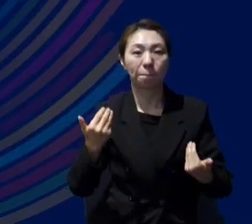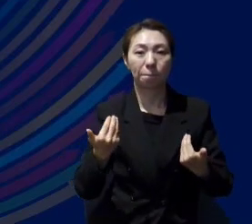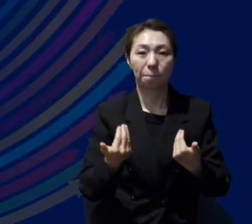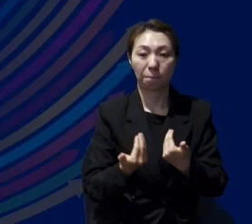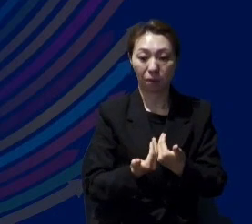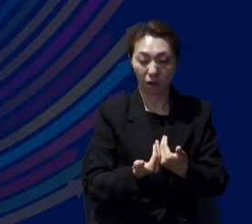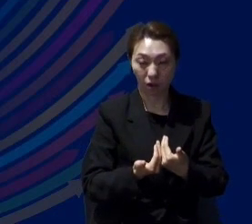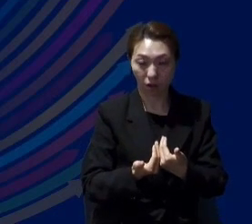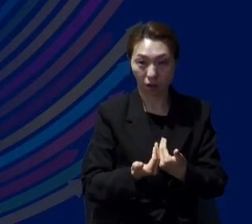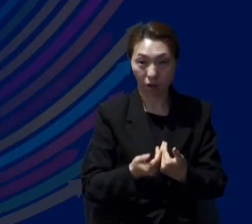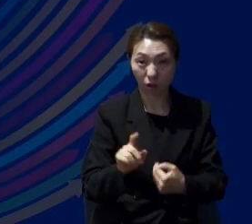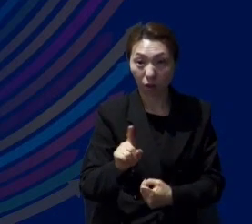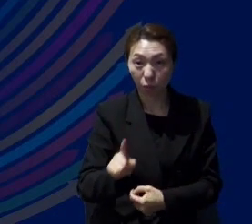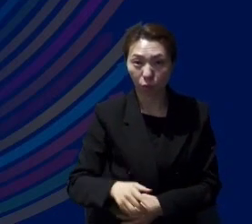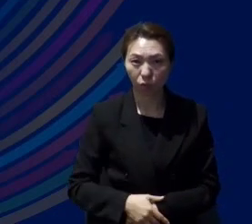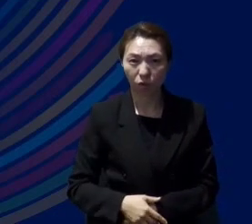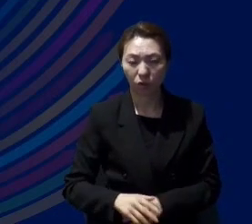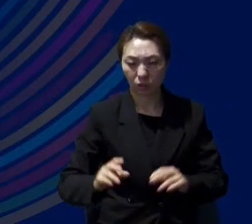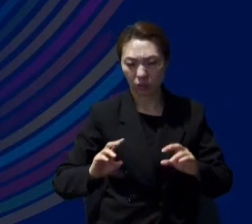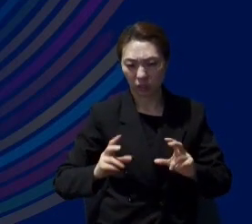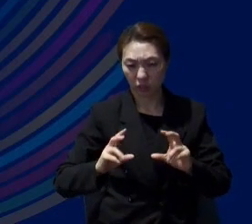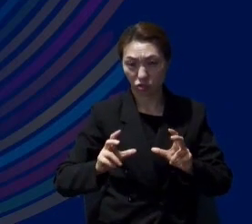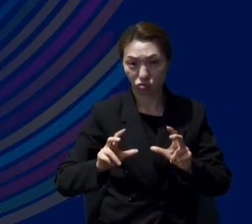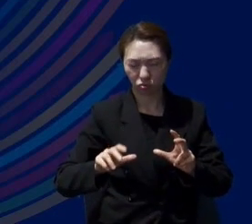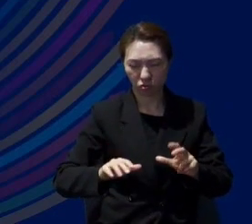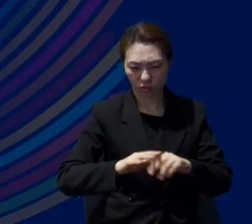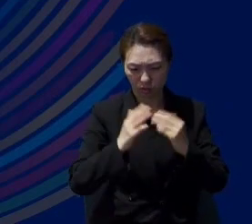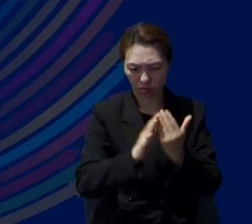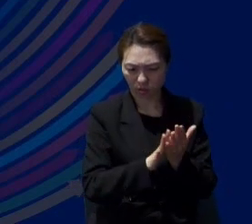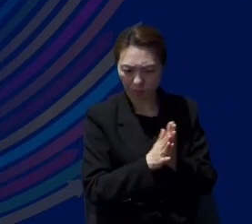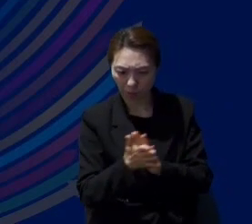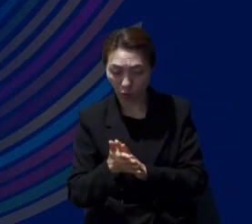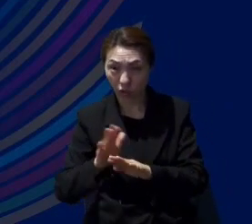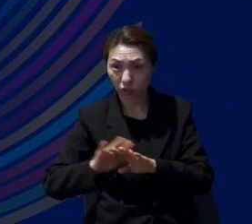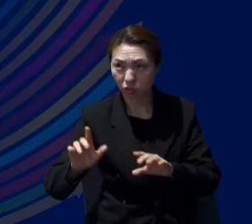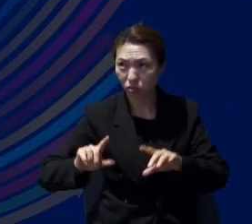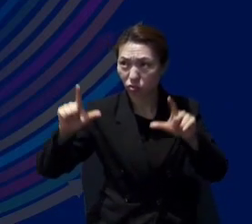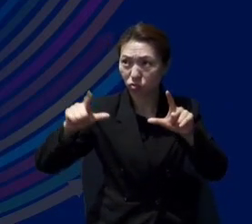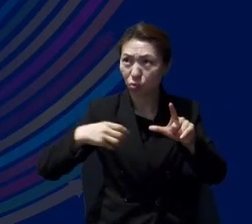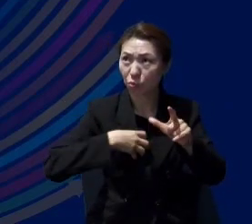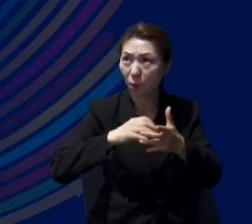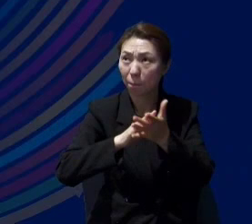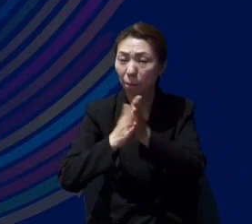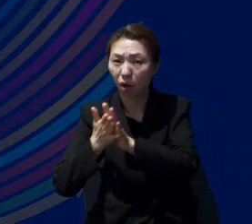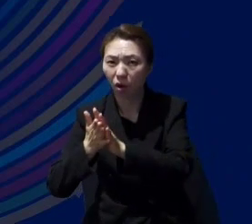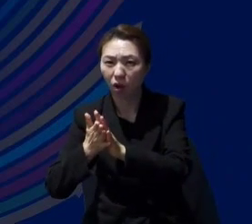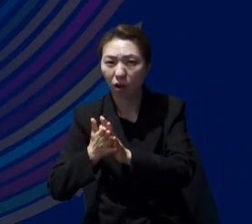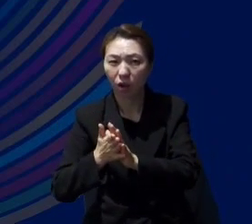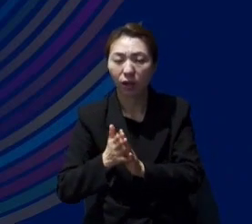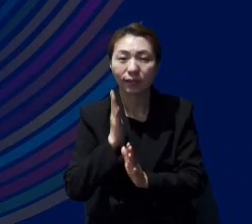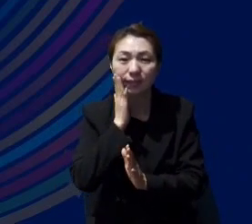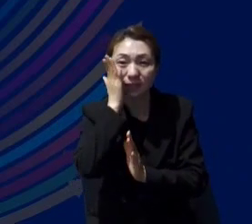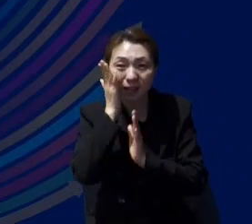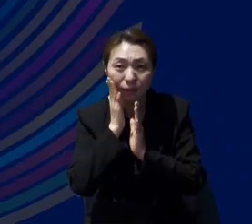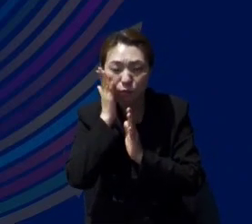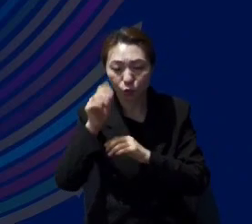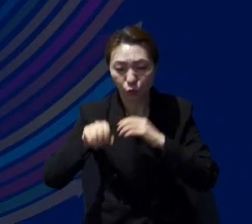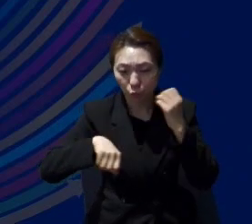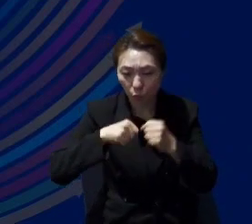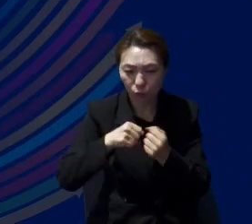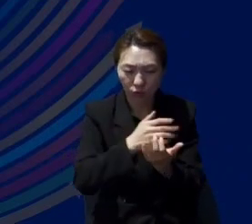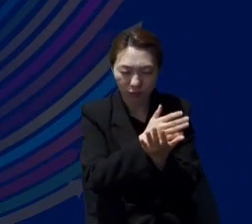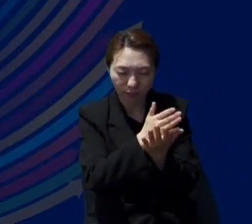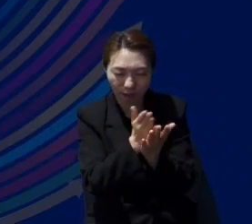Earth systems, what I mentioned in the planetary boundaries, biodiversity loss also in the planetary boundaries, natural